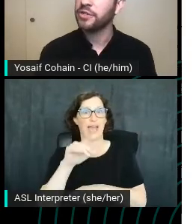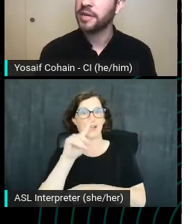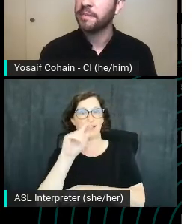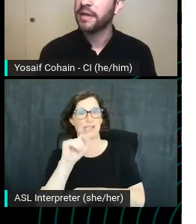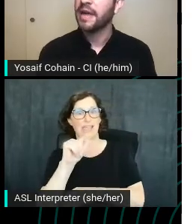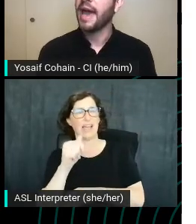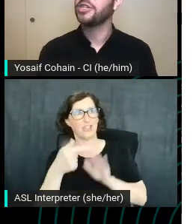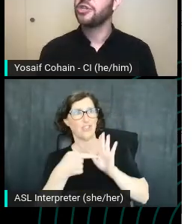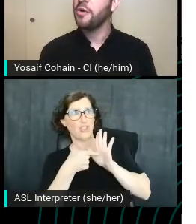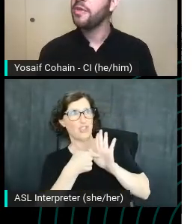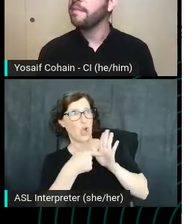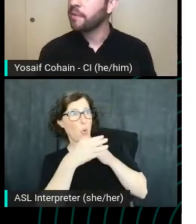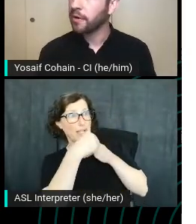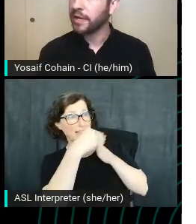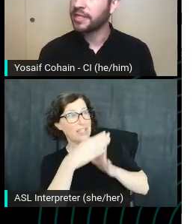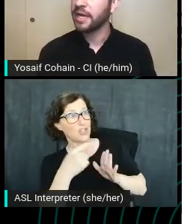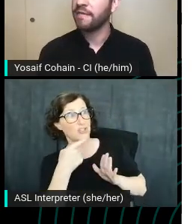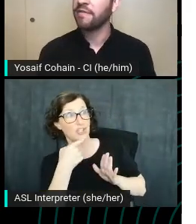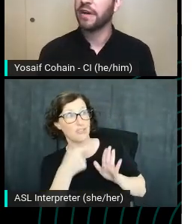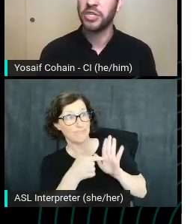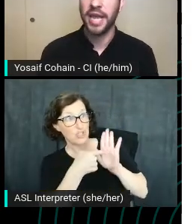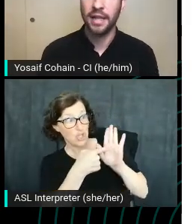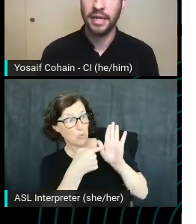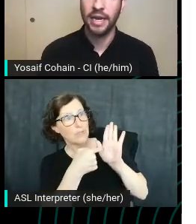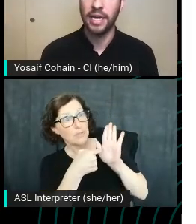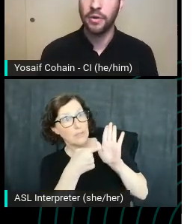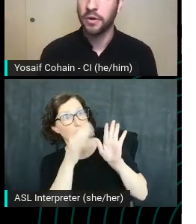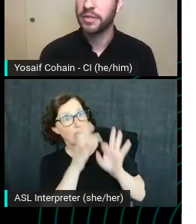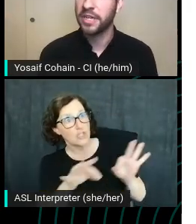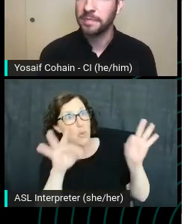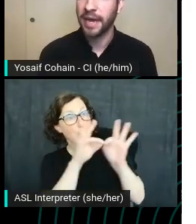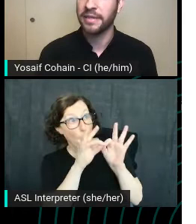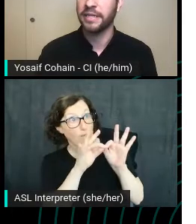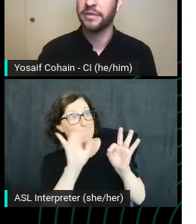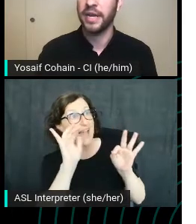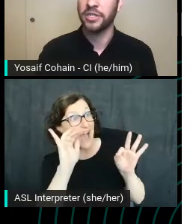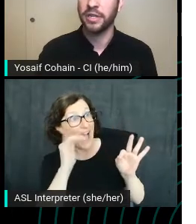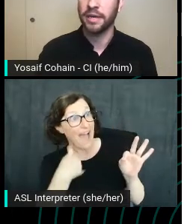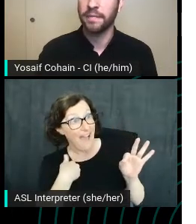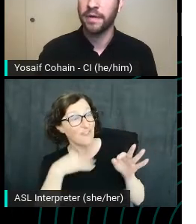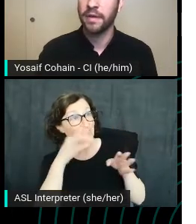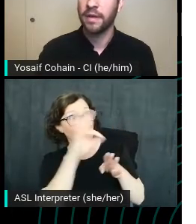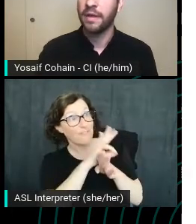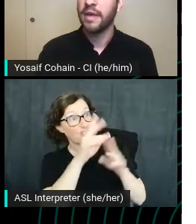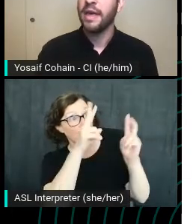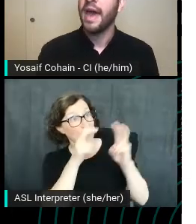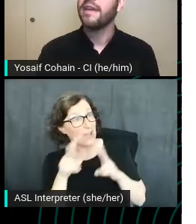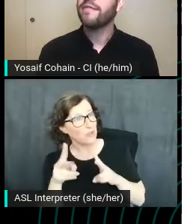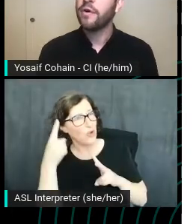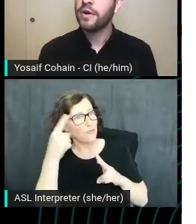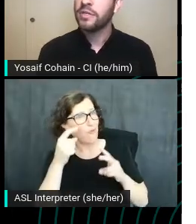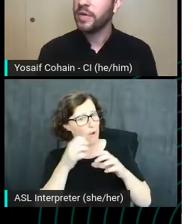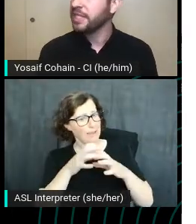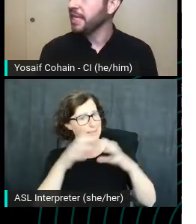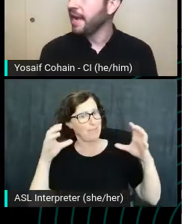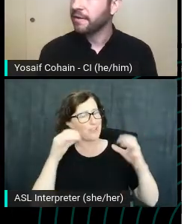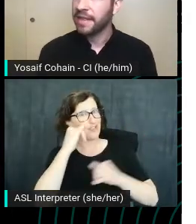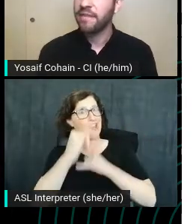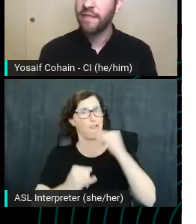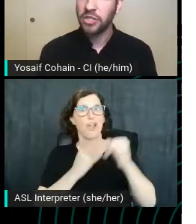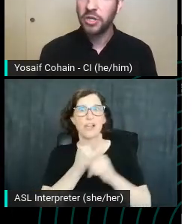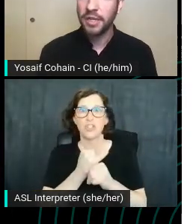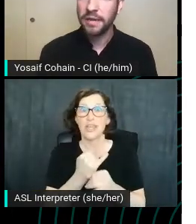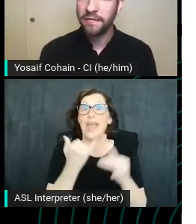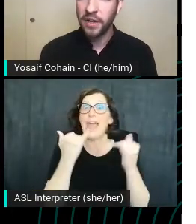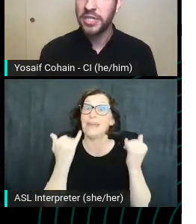on leadership and show the importance of the functionality in order to expand internationally. And of course, we see now that